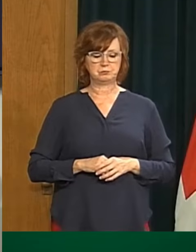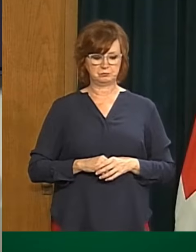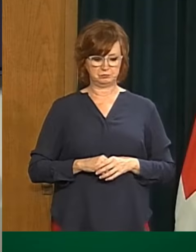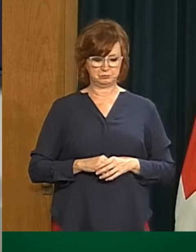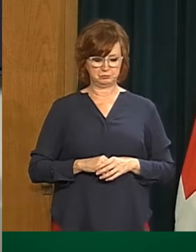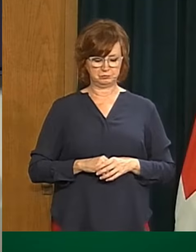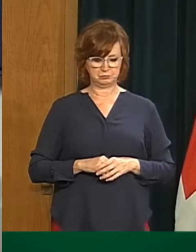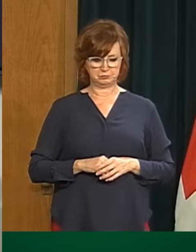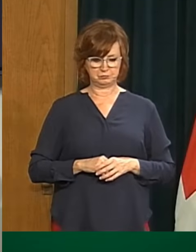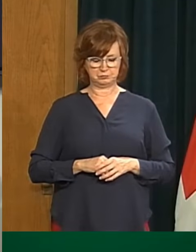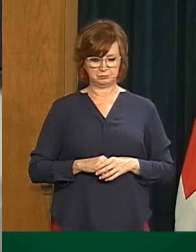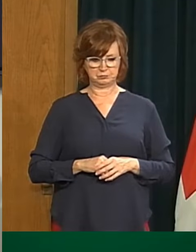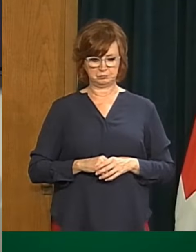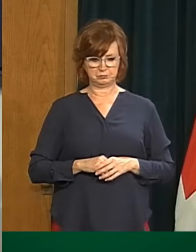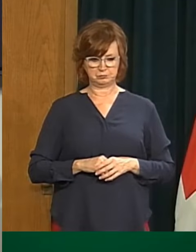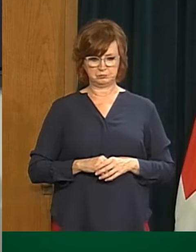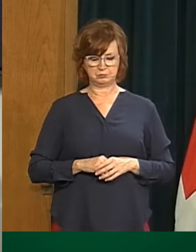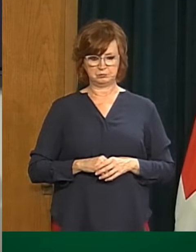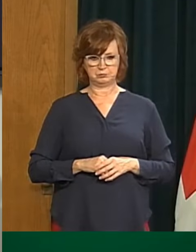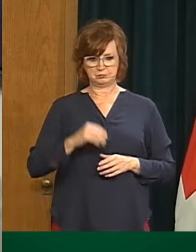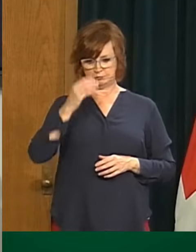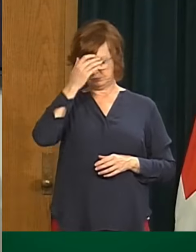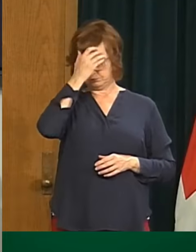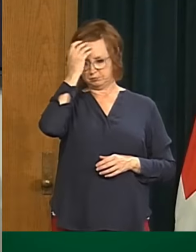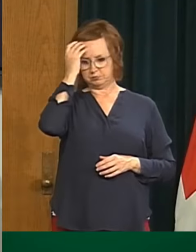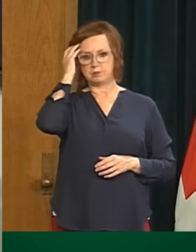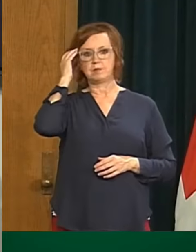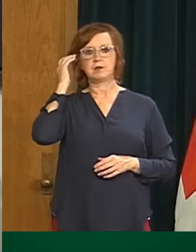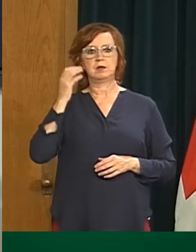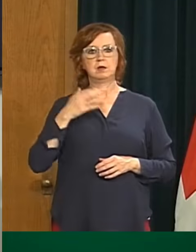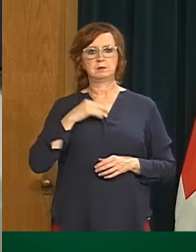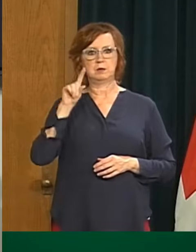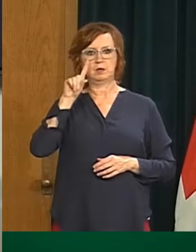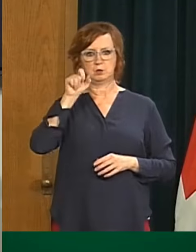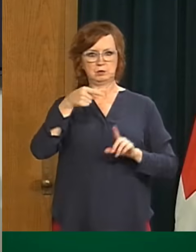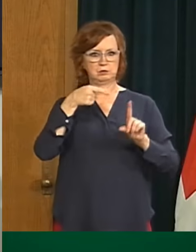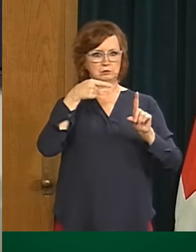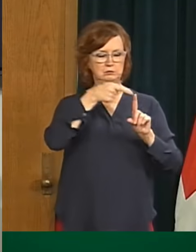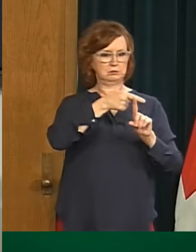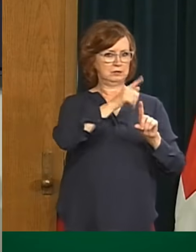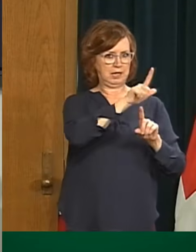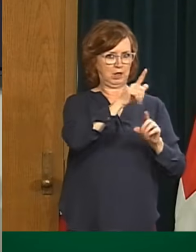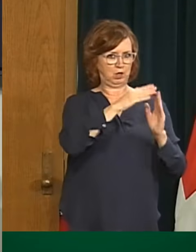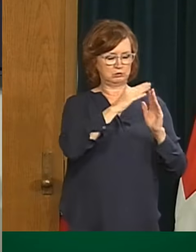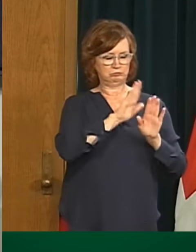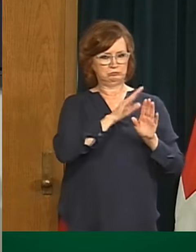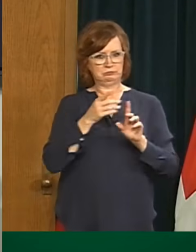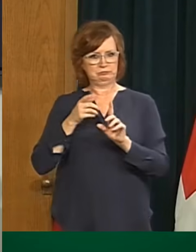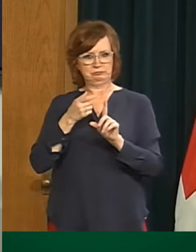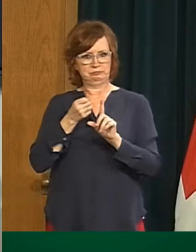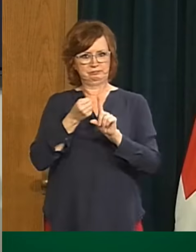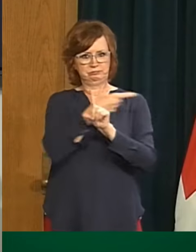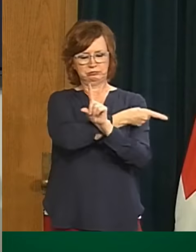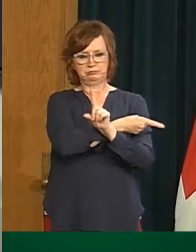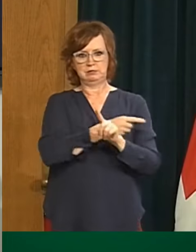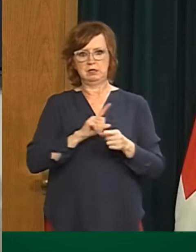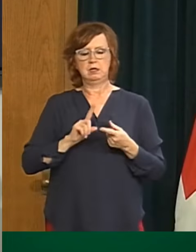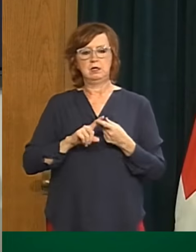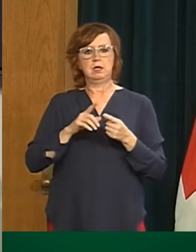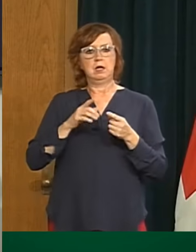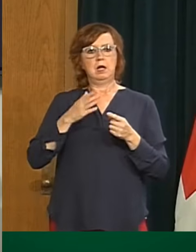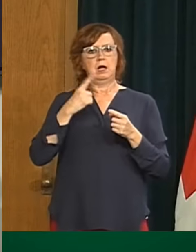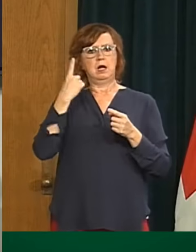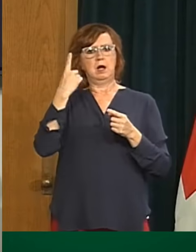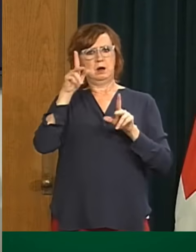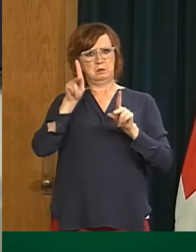I have a question. It's unrelated to Loche. I got an email from someone. She's a